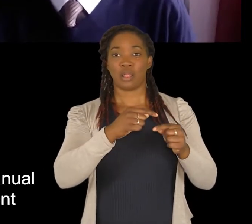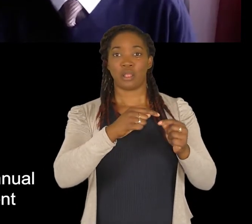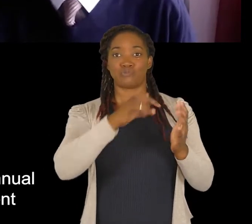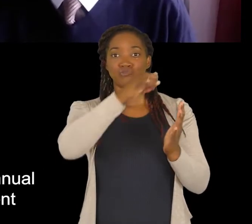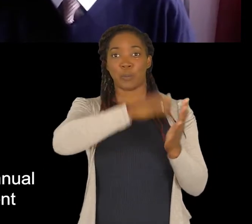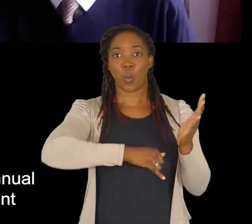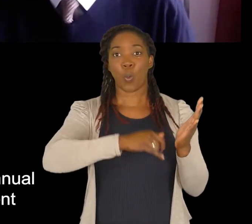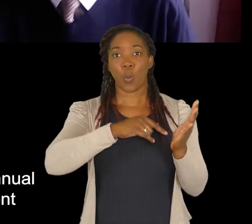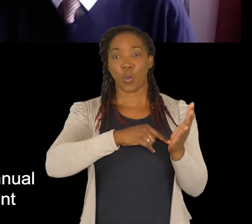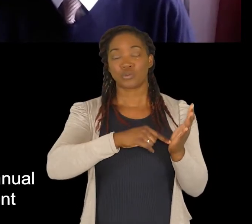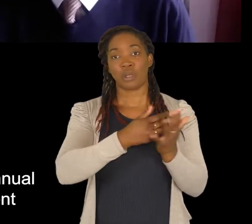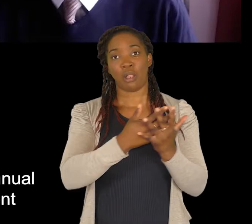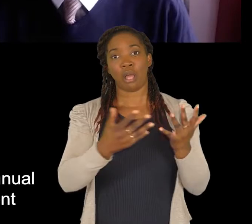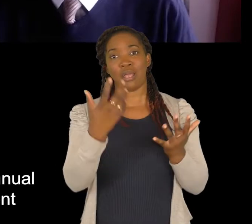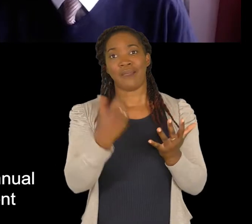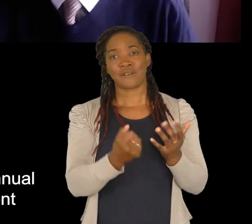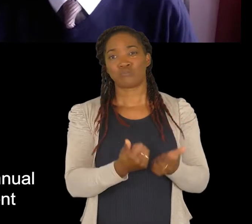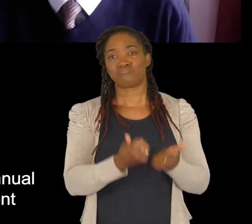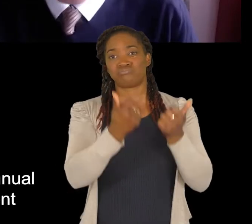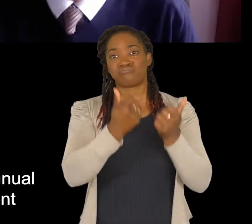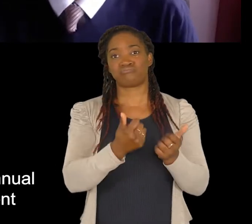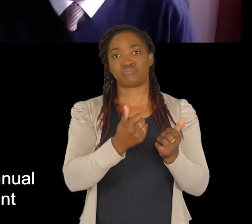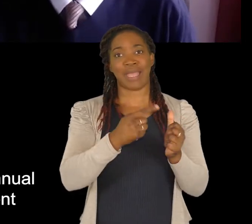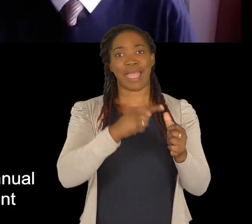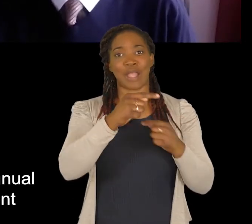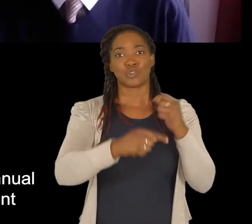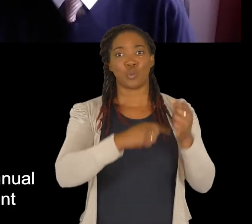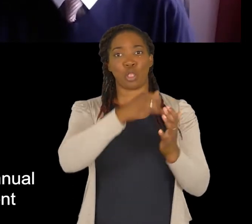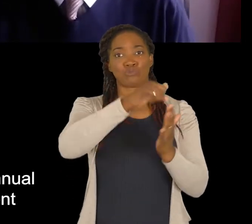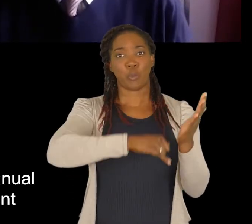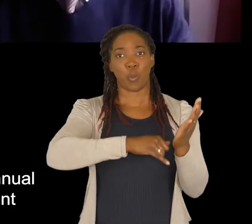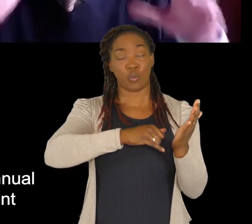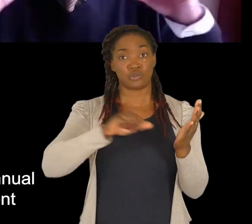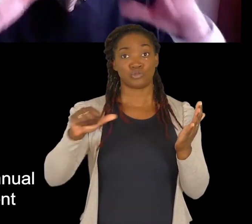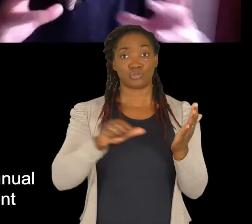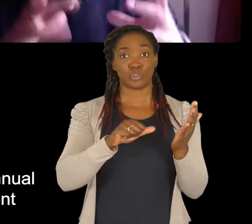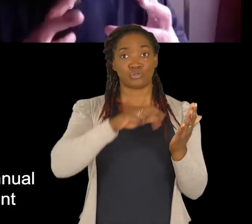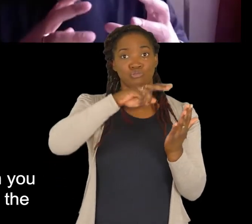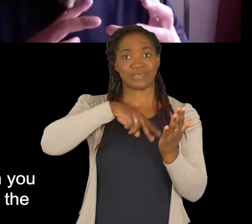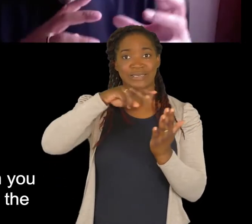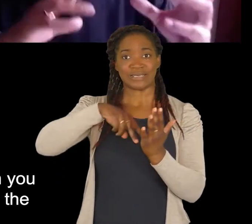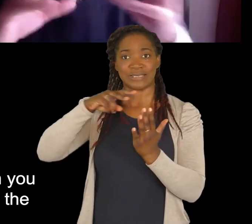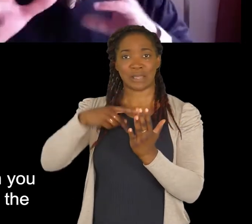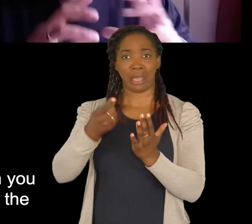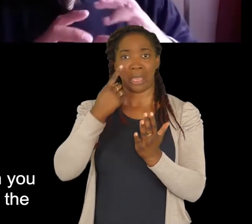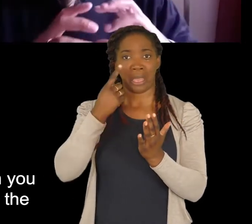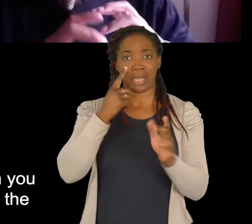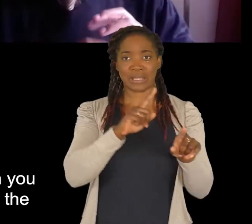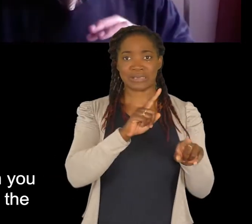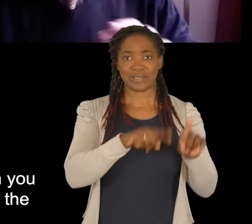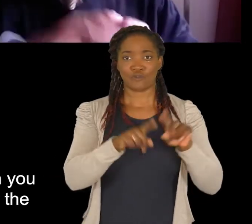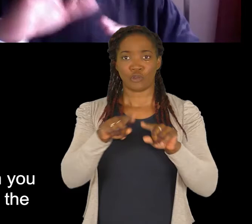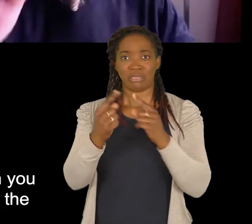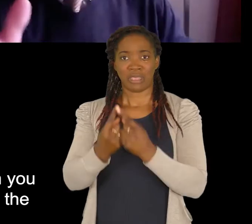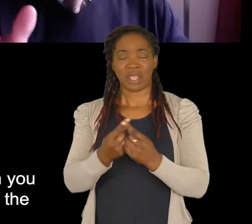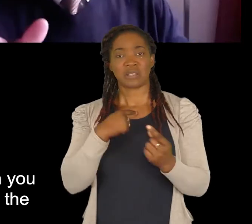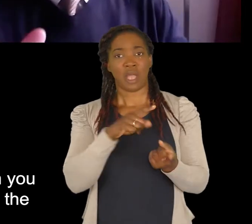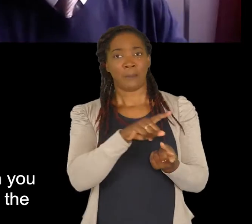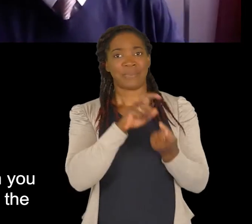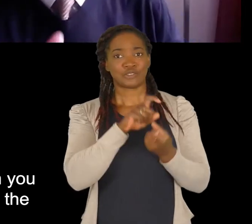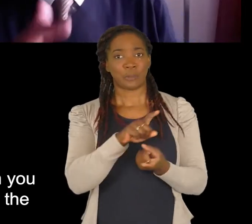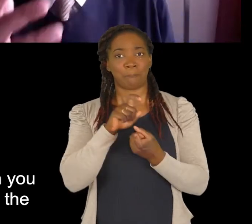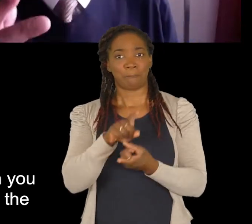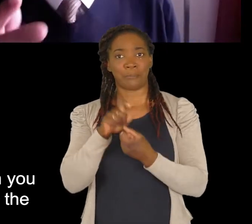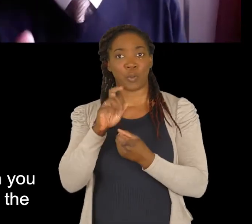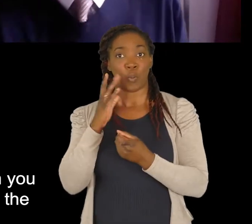large companies have great annual reports. Read those reports. Look at different things that you've picked up on. And when you're